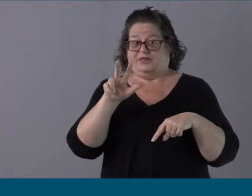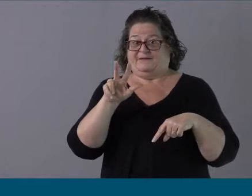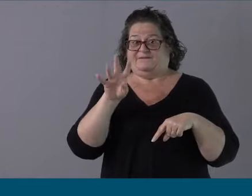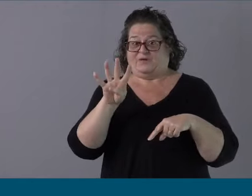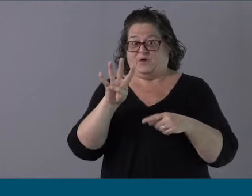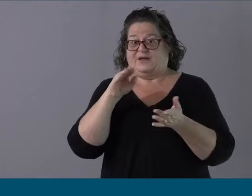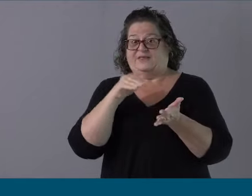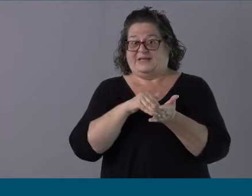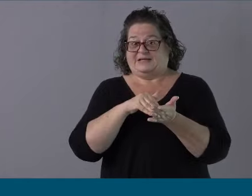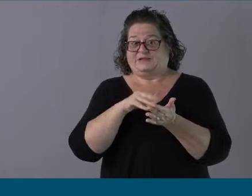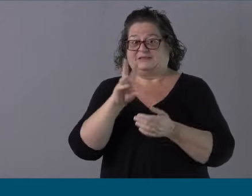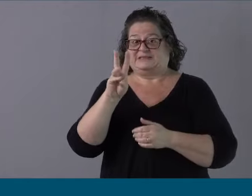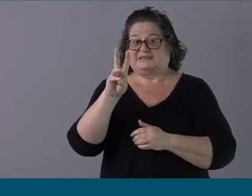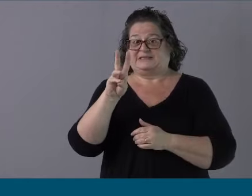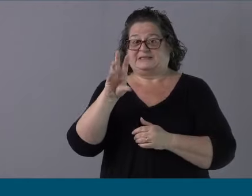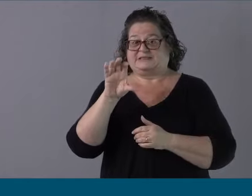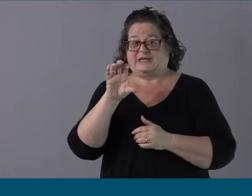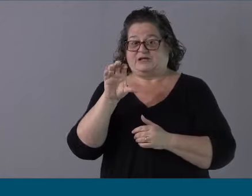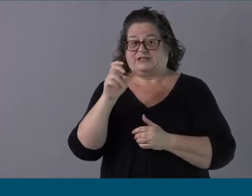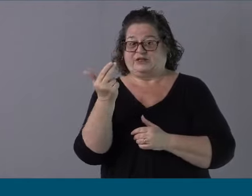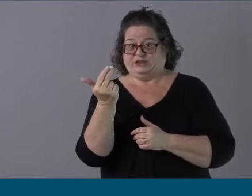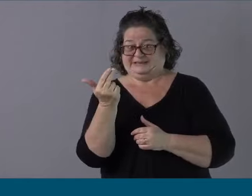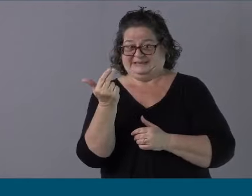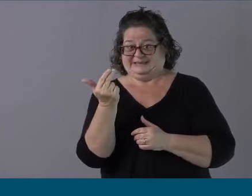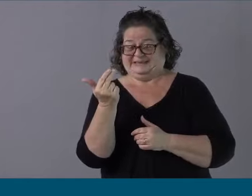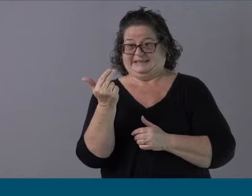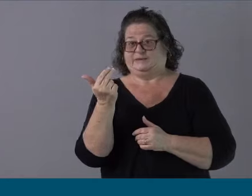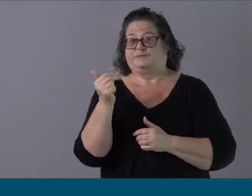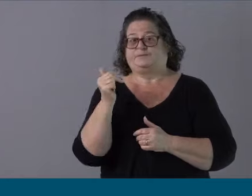134,613 total COVID-19 cases,